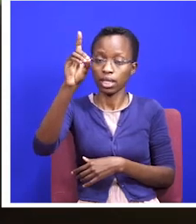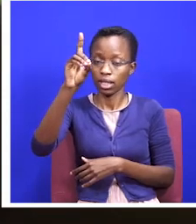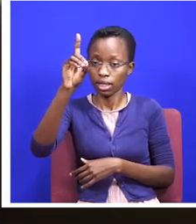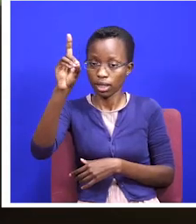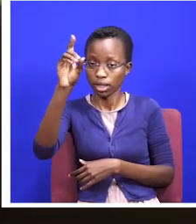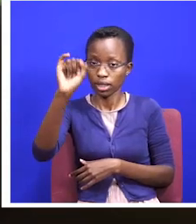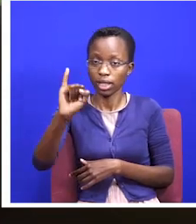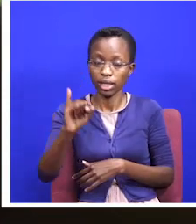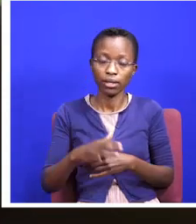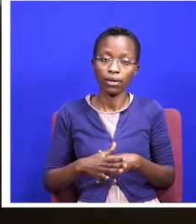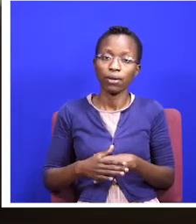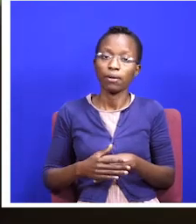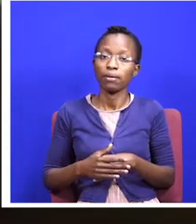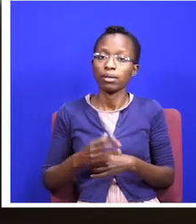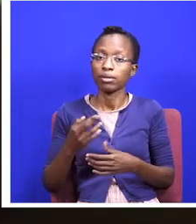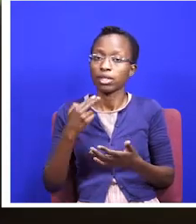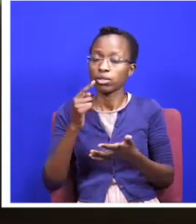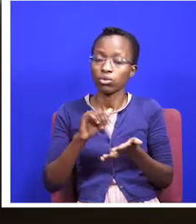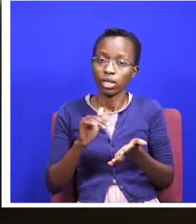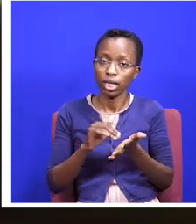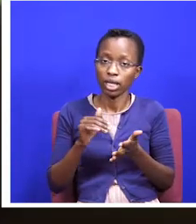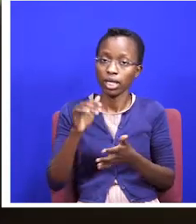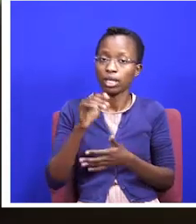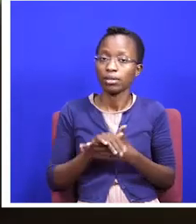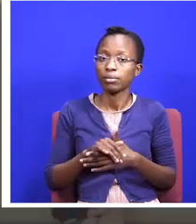God Almighty. So let's say that together.